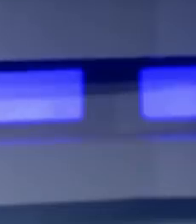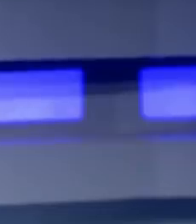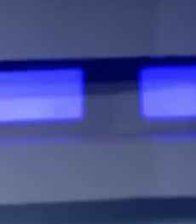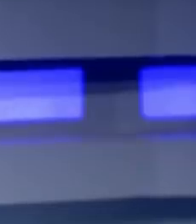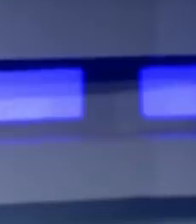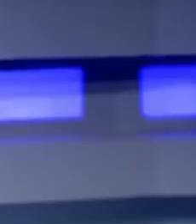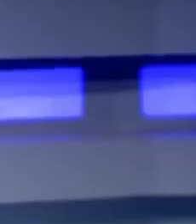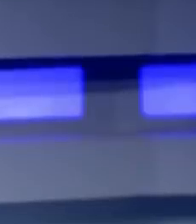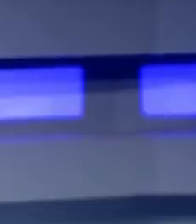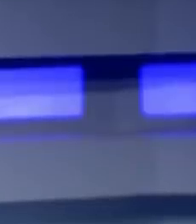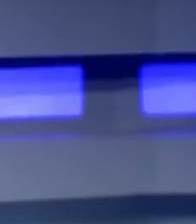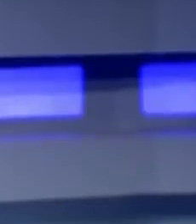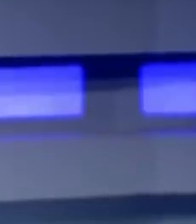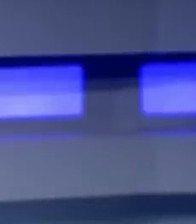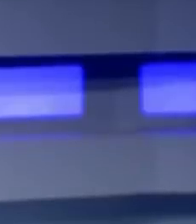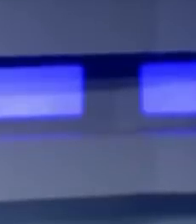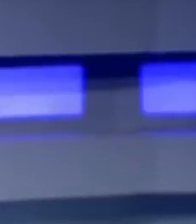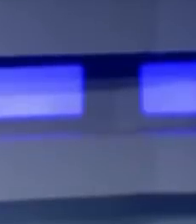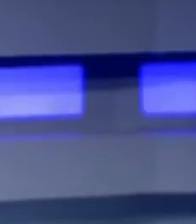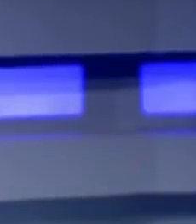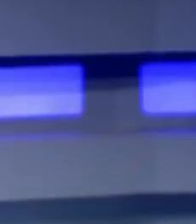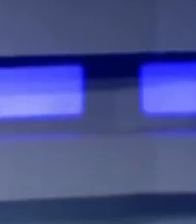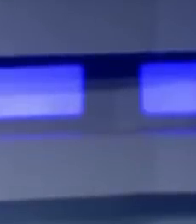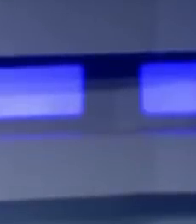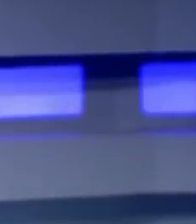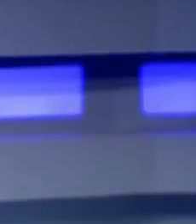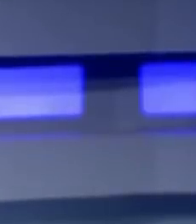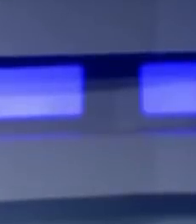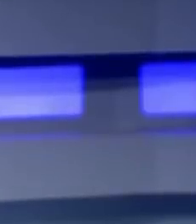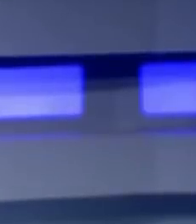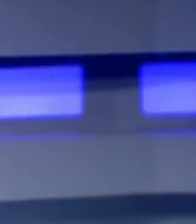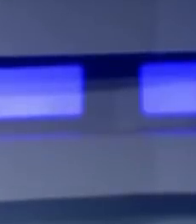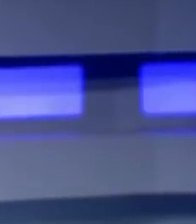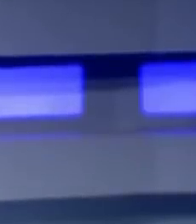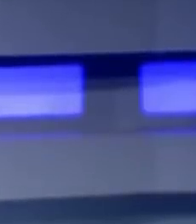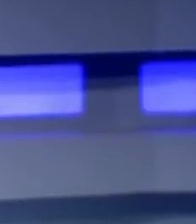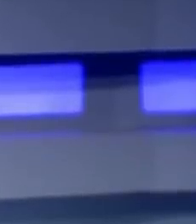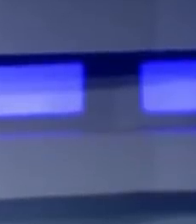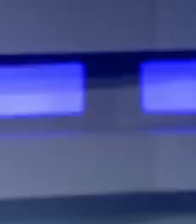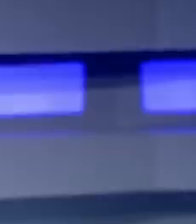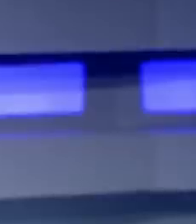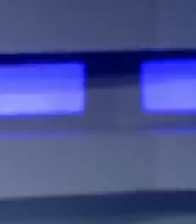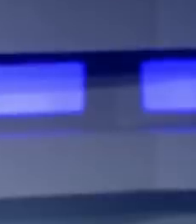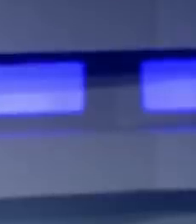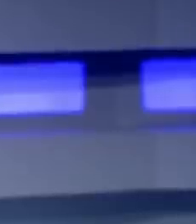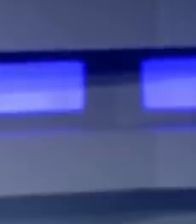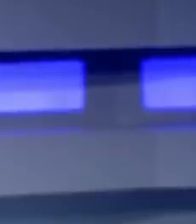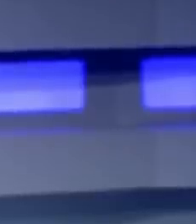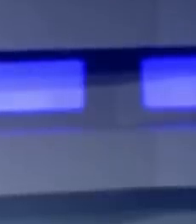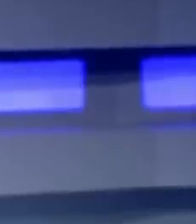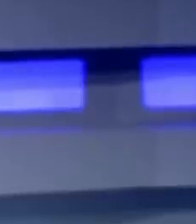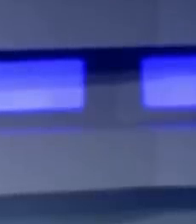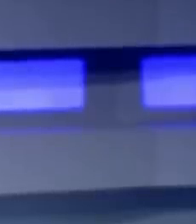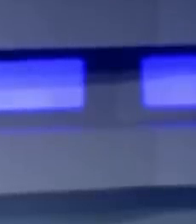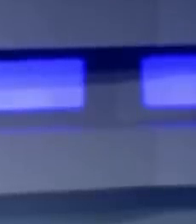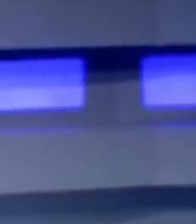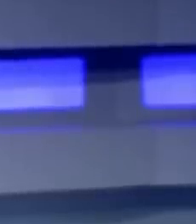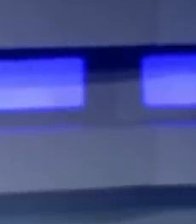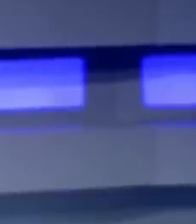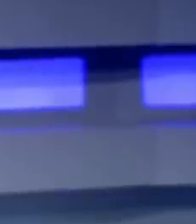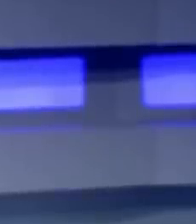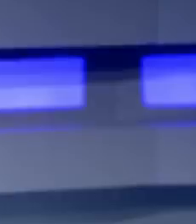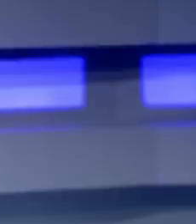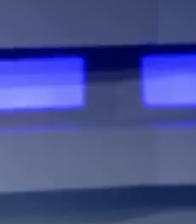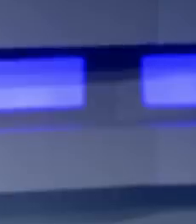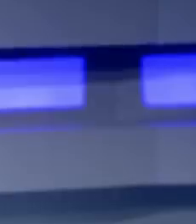arrested more than 40 illegal miners on Gauteng's West Rand. This follows the gang rape of 8 women in West Village in Krugersdorp last